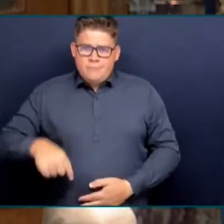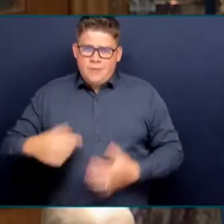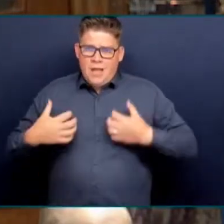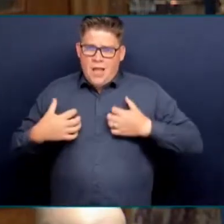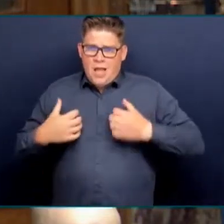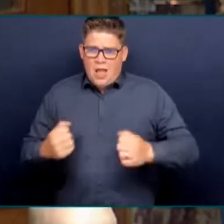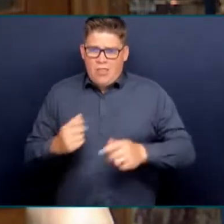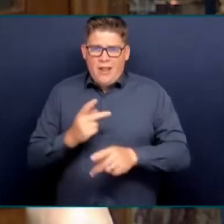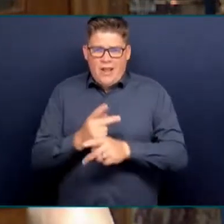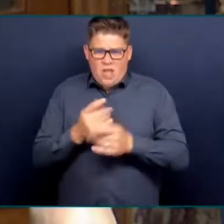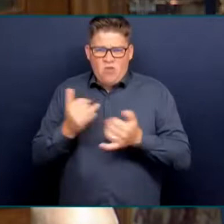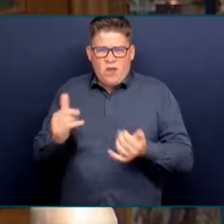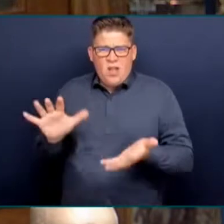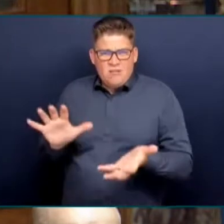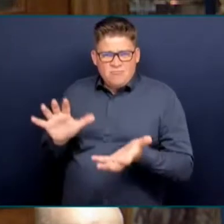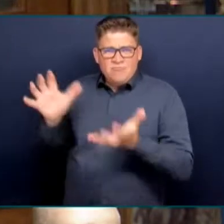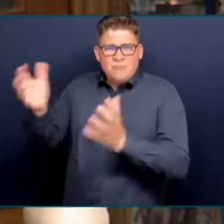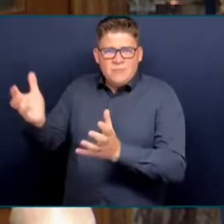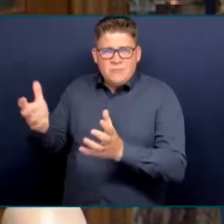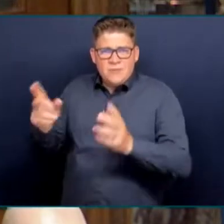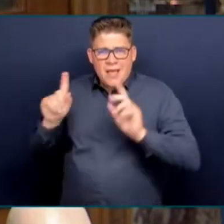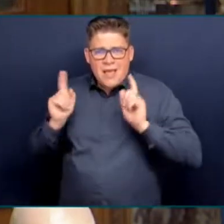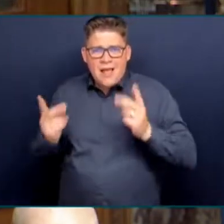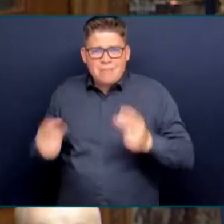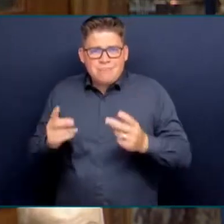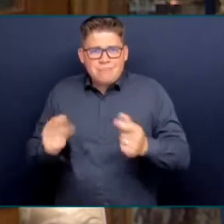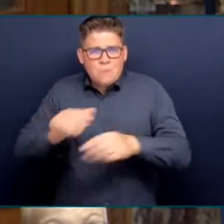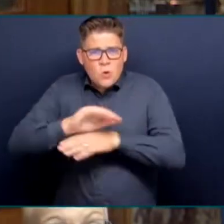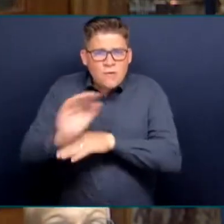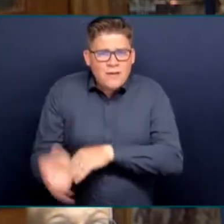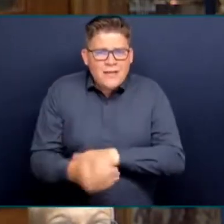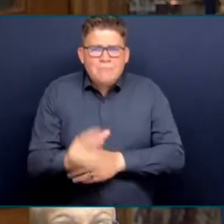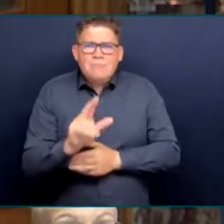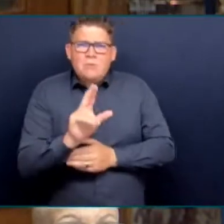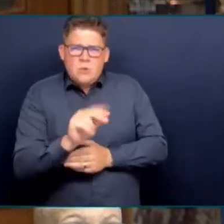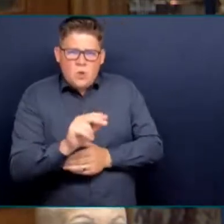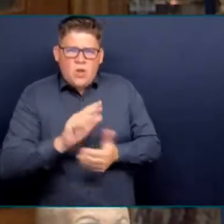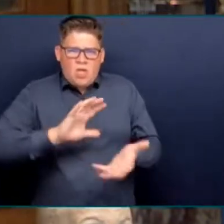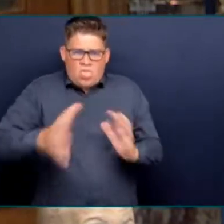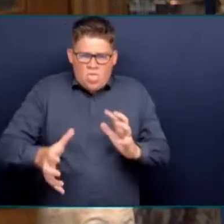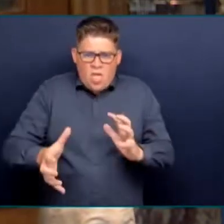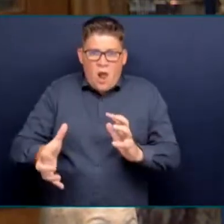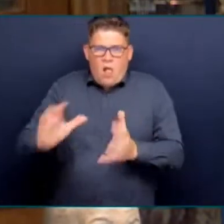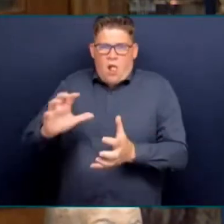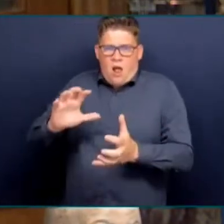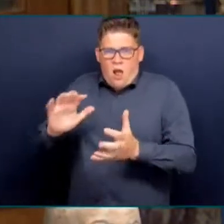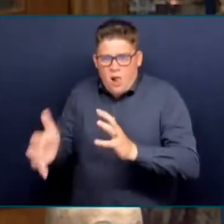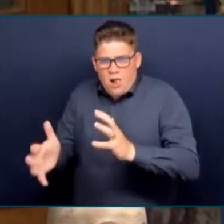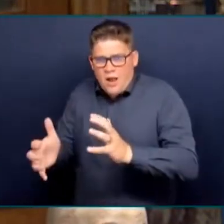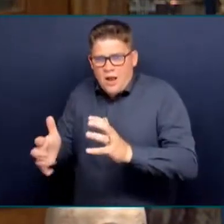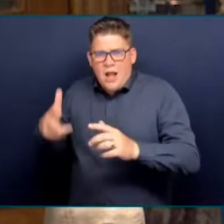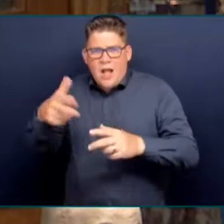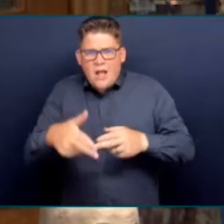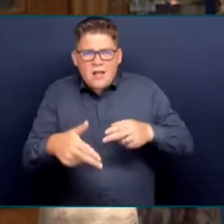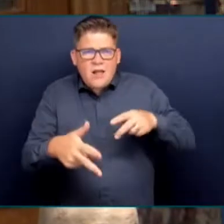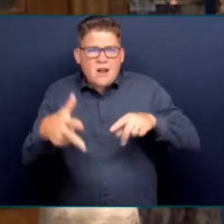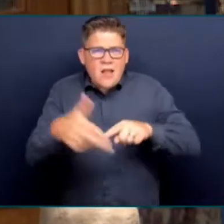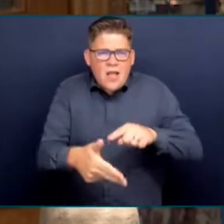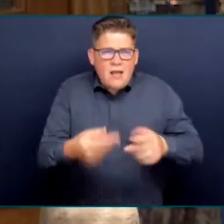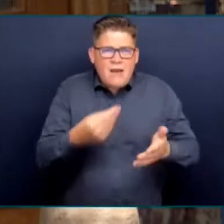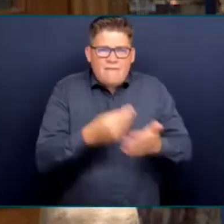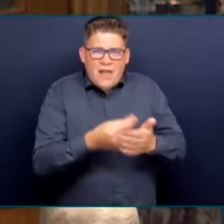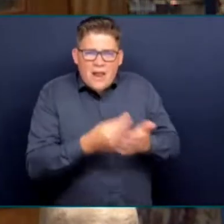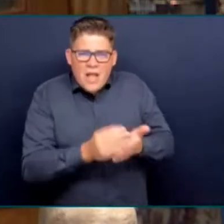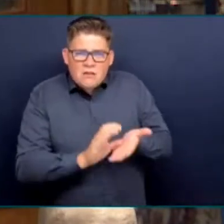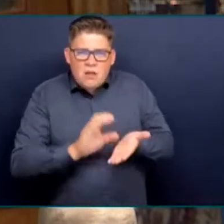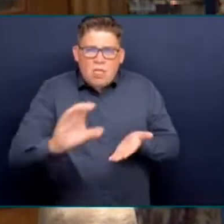It's years of mismanagement, it's years of cuts, it's years of health emergencies,